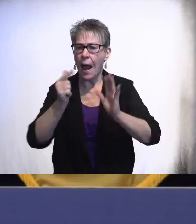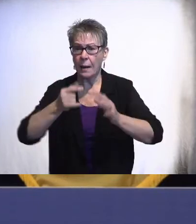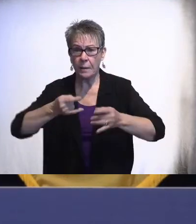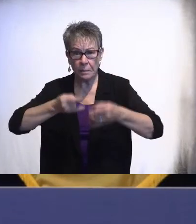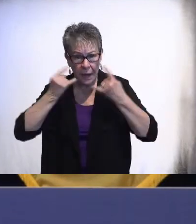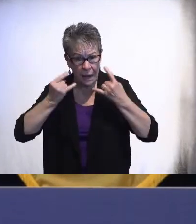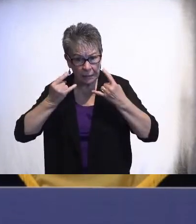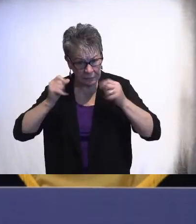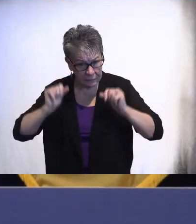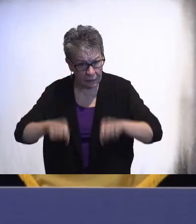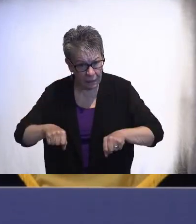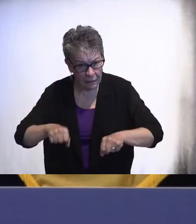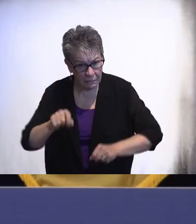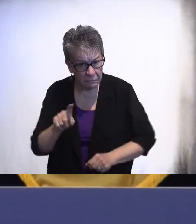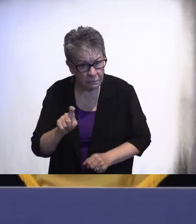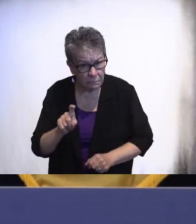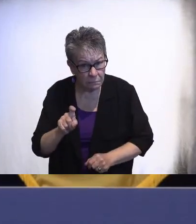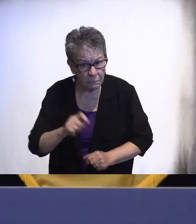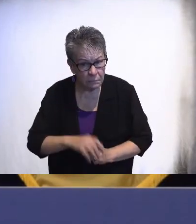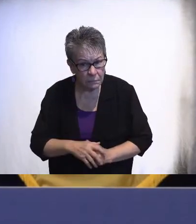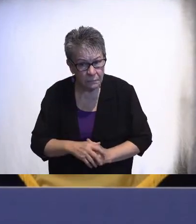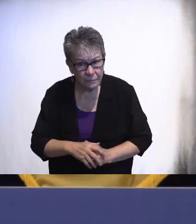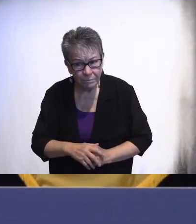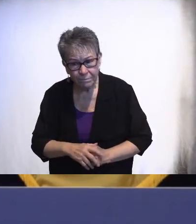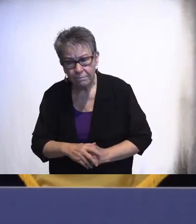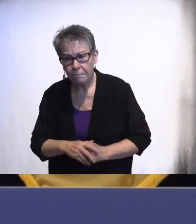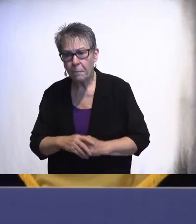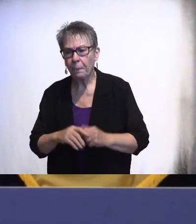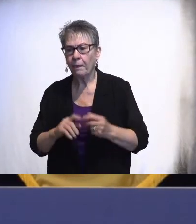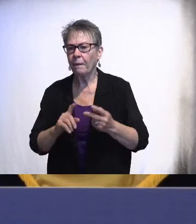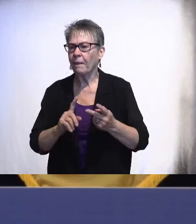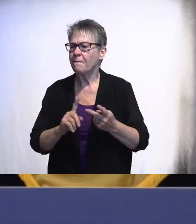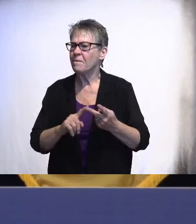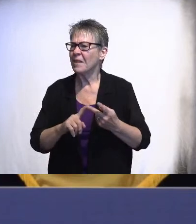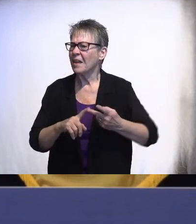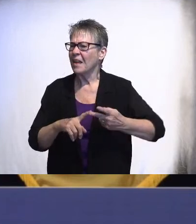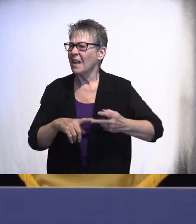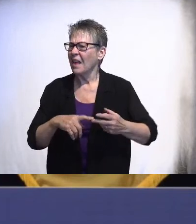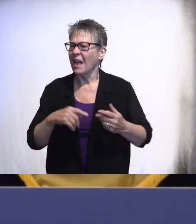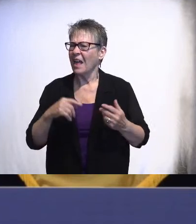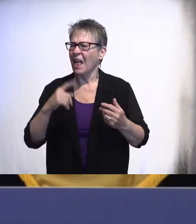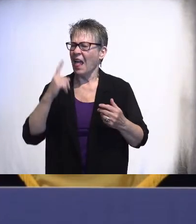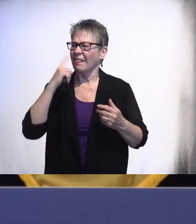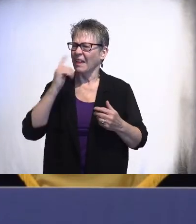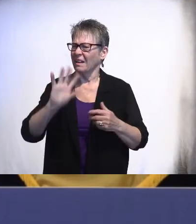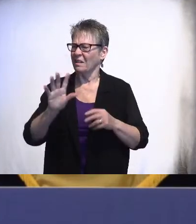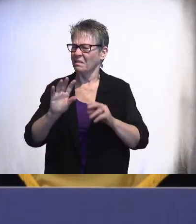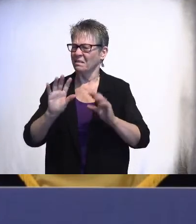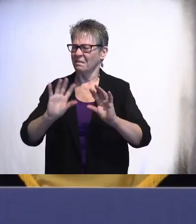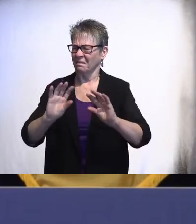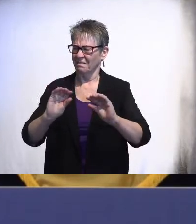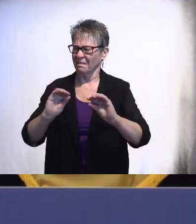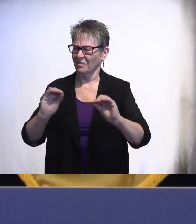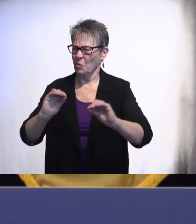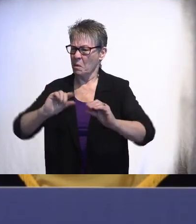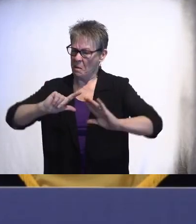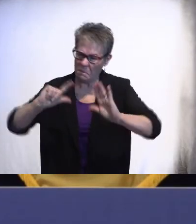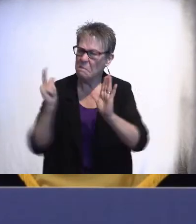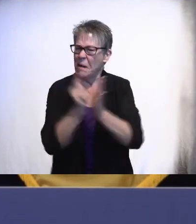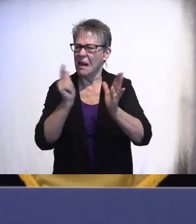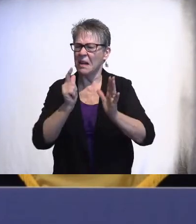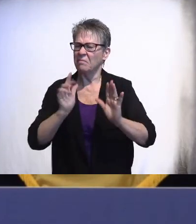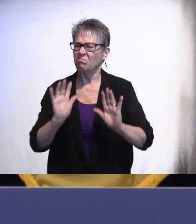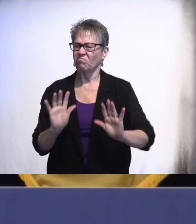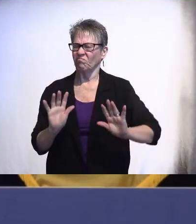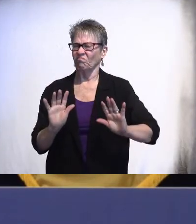I think the answer in the last one is no. It's the opposite. The state is lifting the masking requirement, but in the positive, as Judy said,